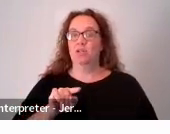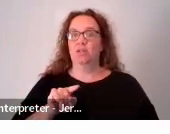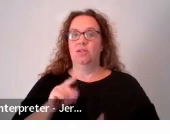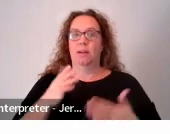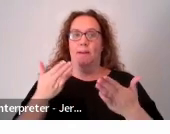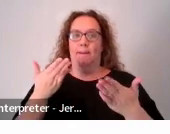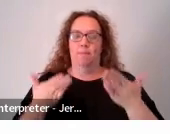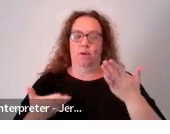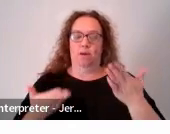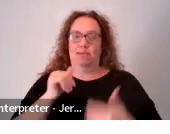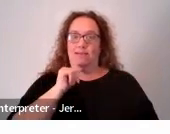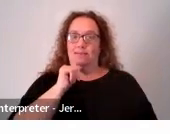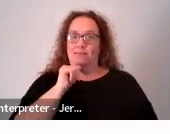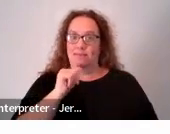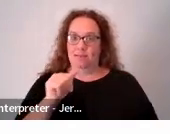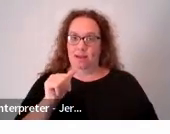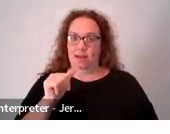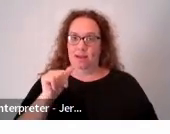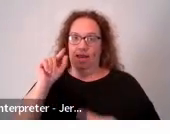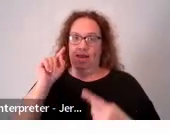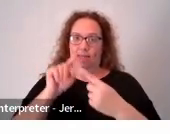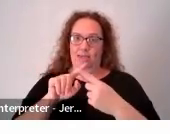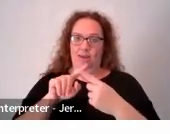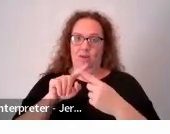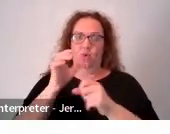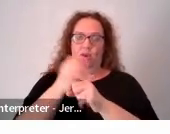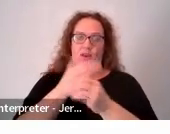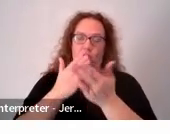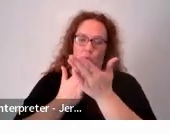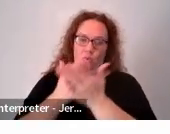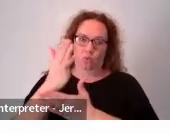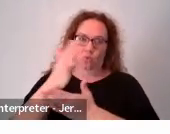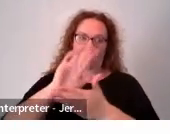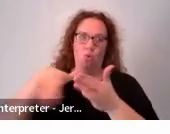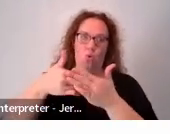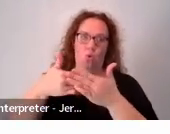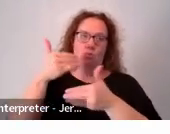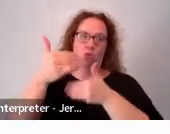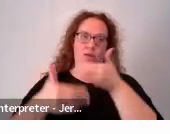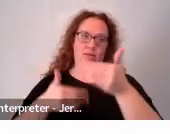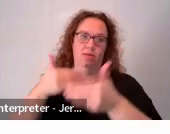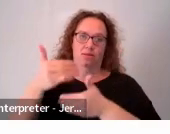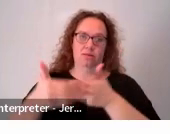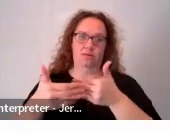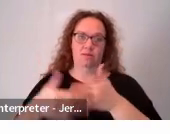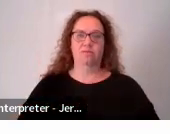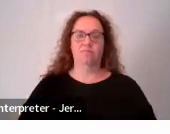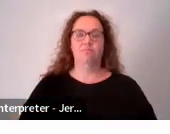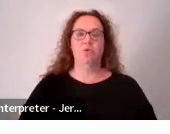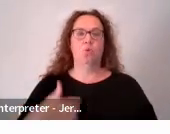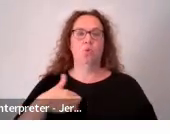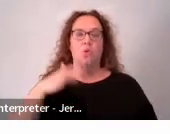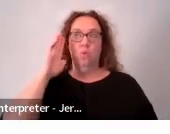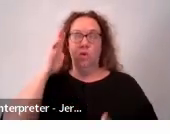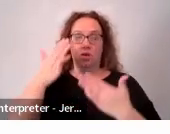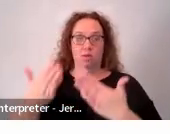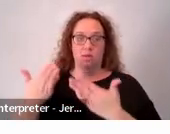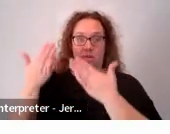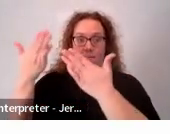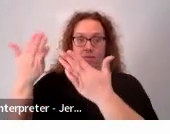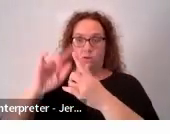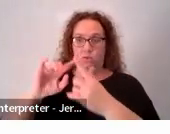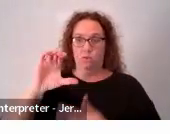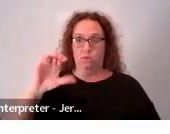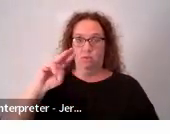probably not until we get the whole way through the process. So later on, as one of the later stages, we submit things to